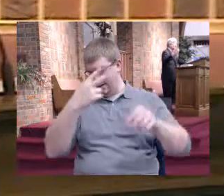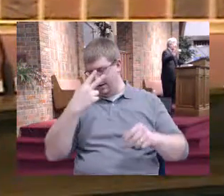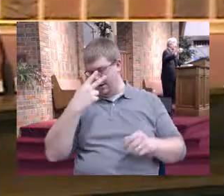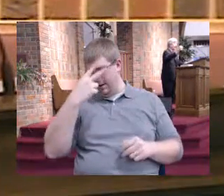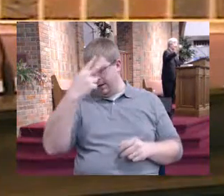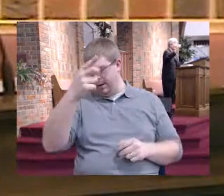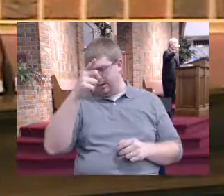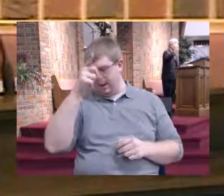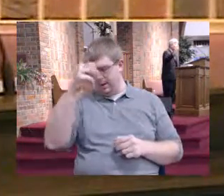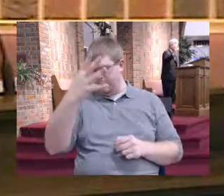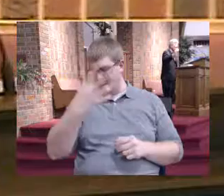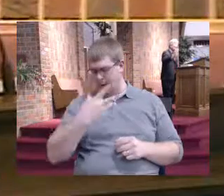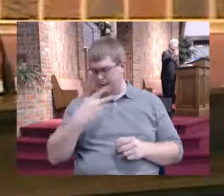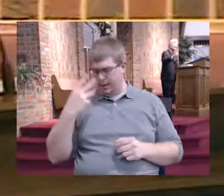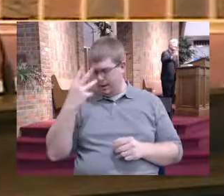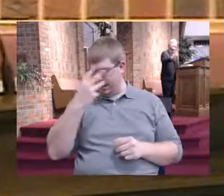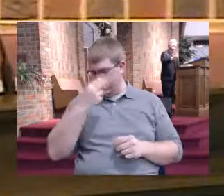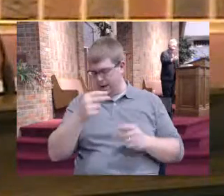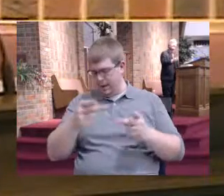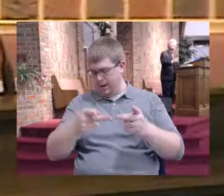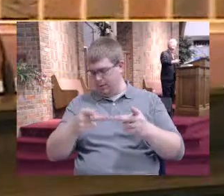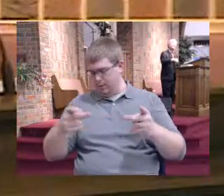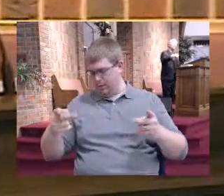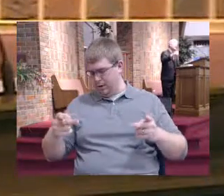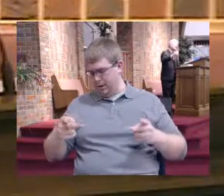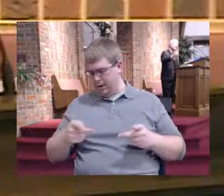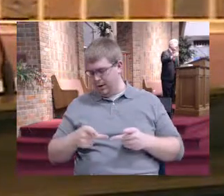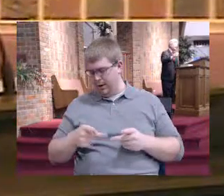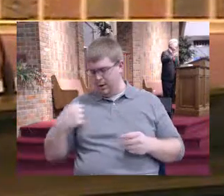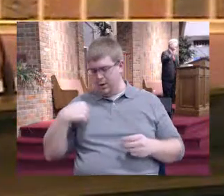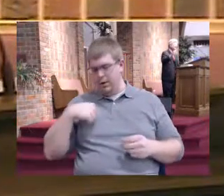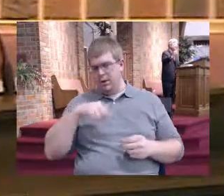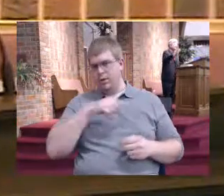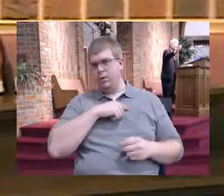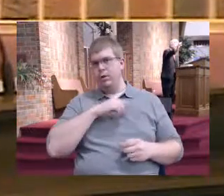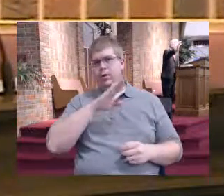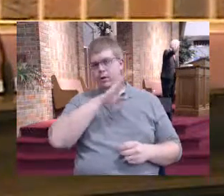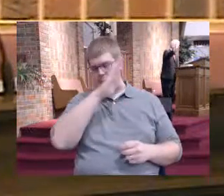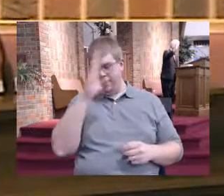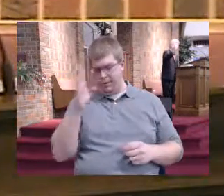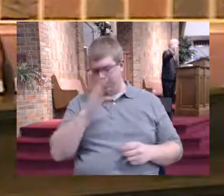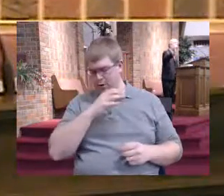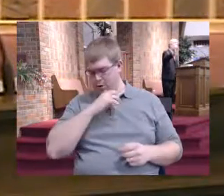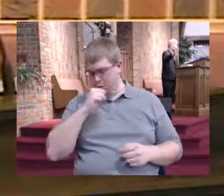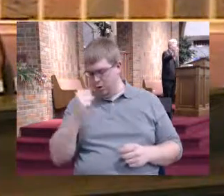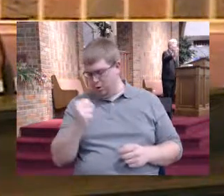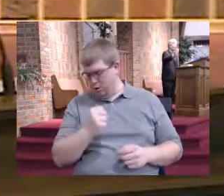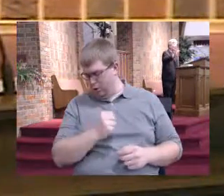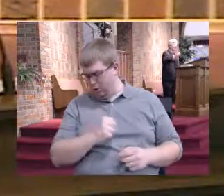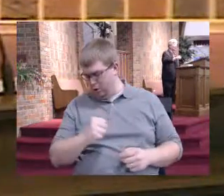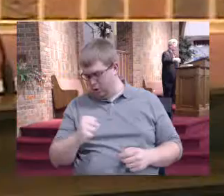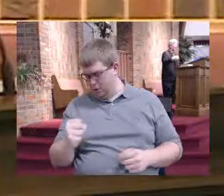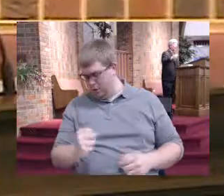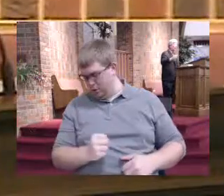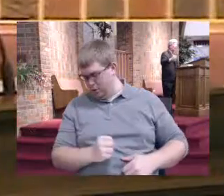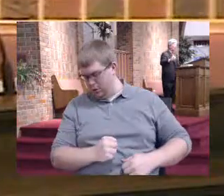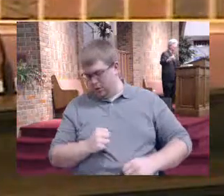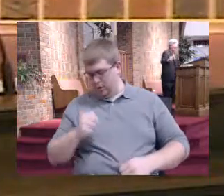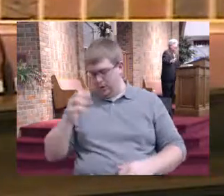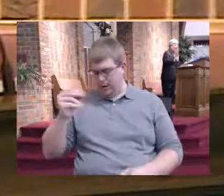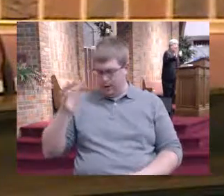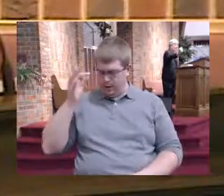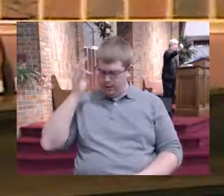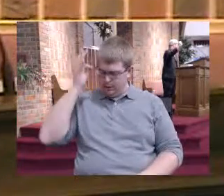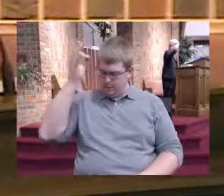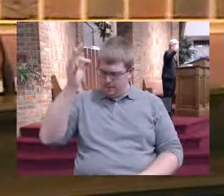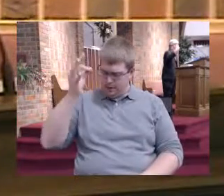hilltop in that bright land where they'll never grow